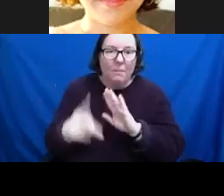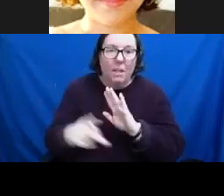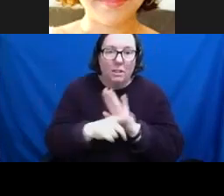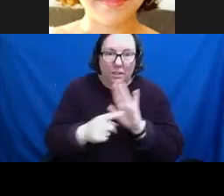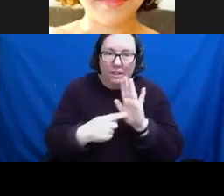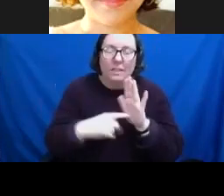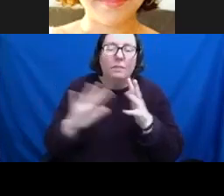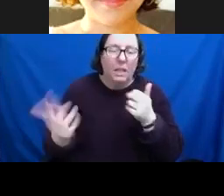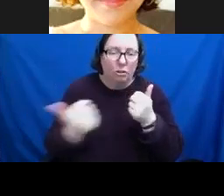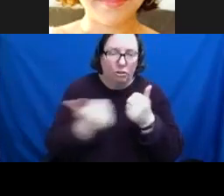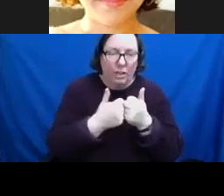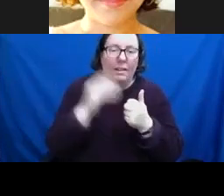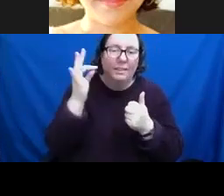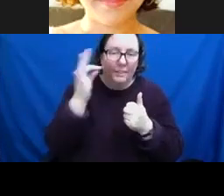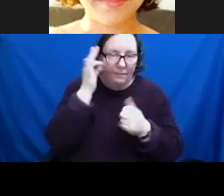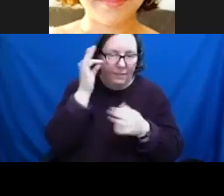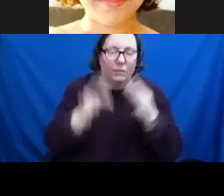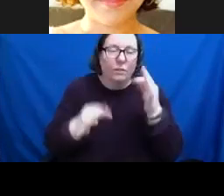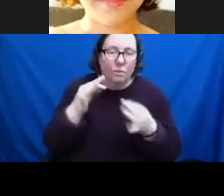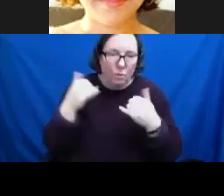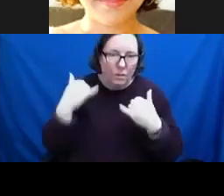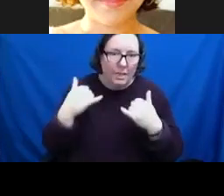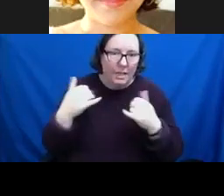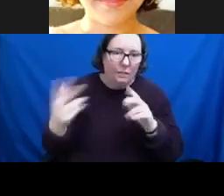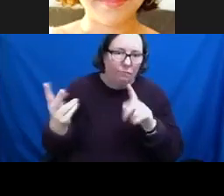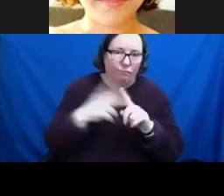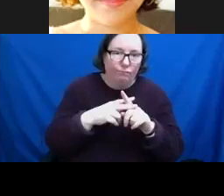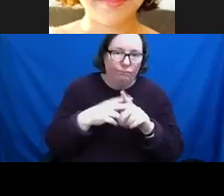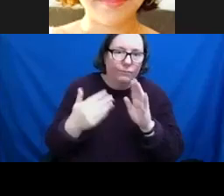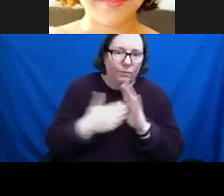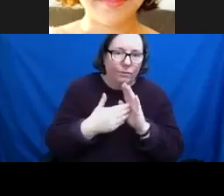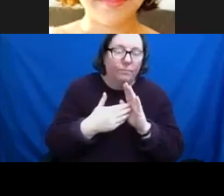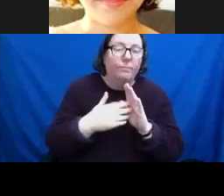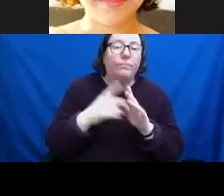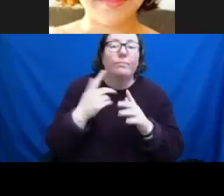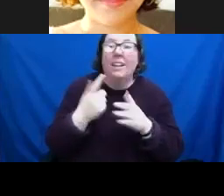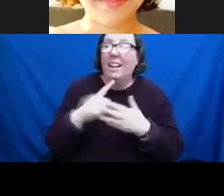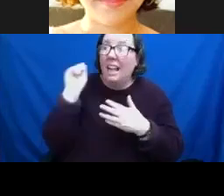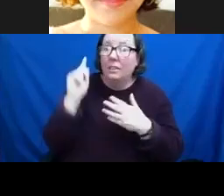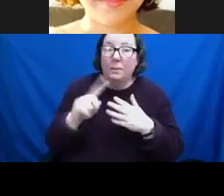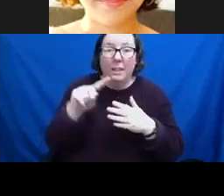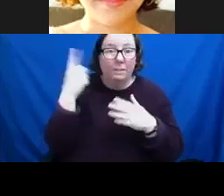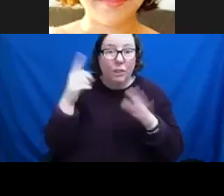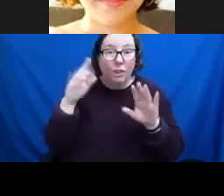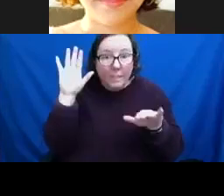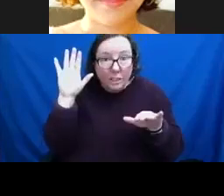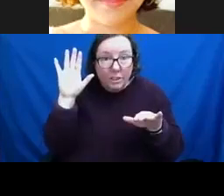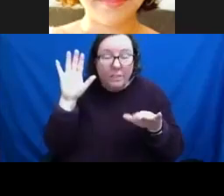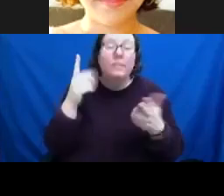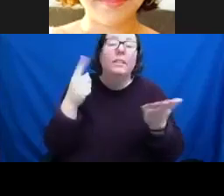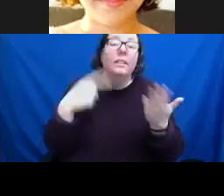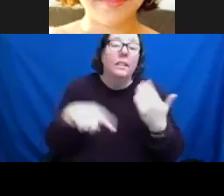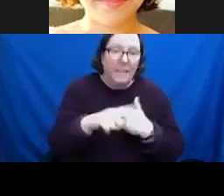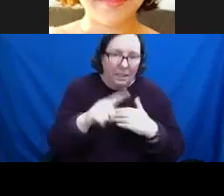being challenged in federal court. There was a hearing last week. There'll be another hearing next